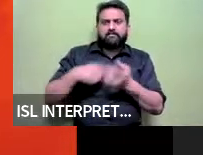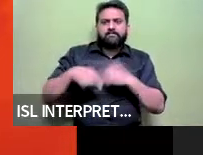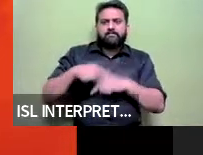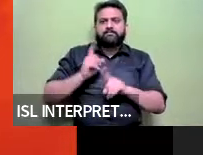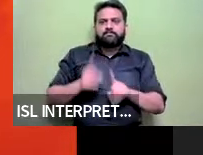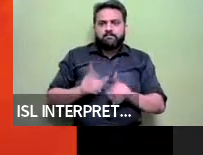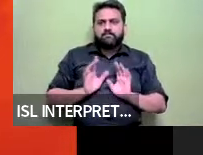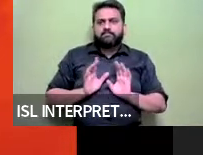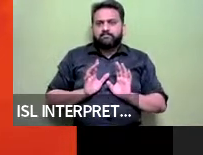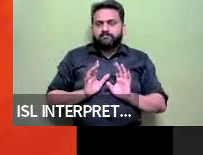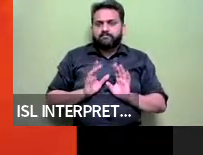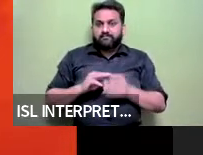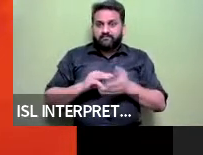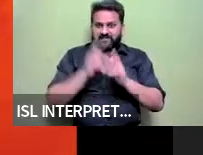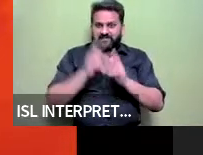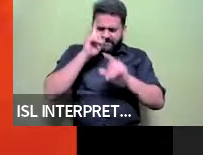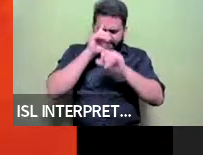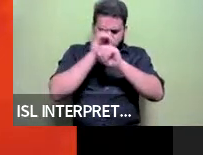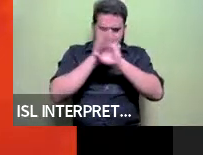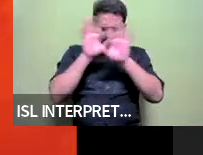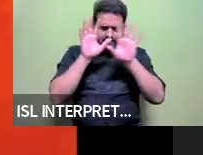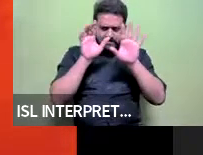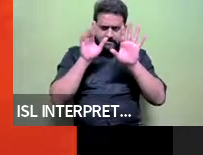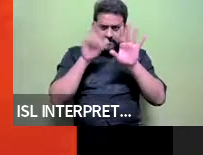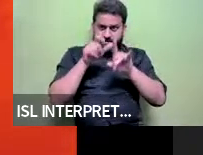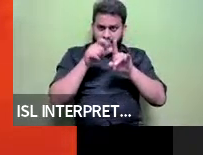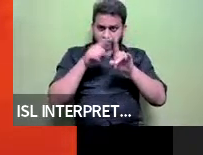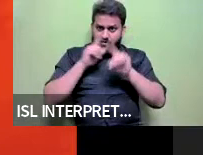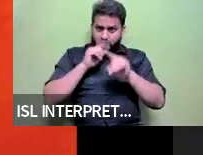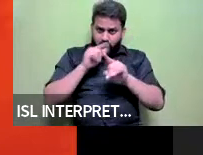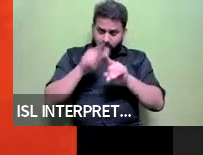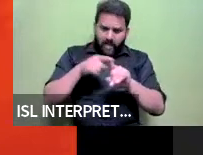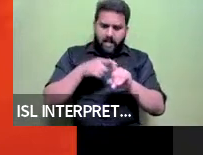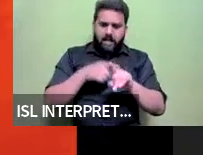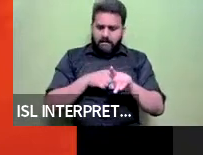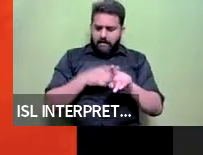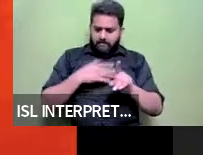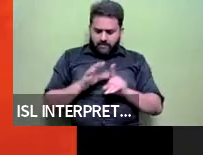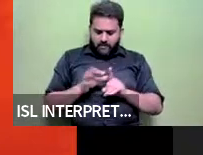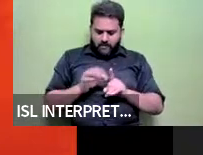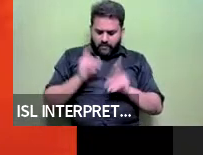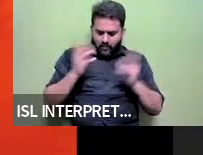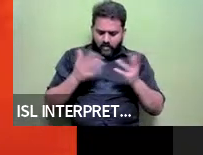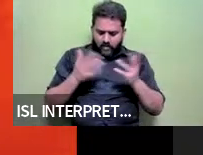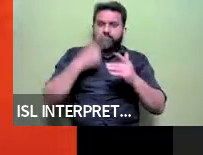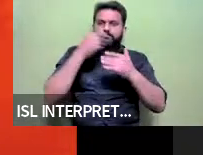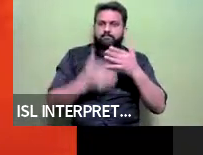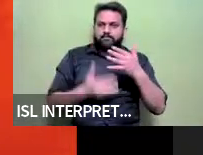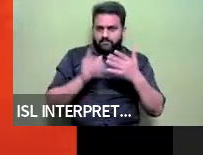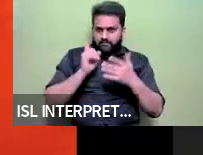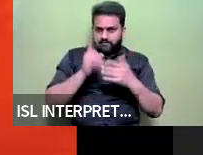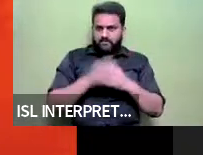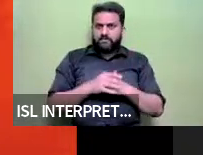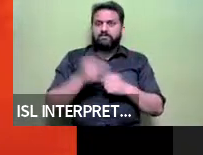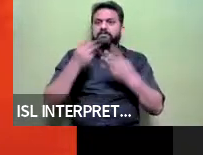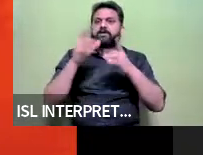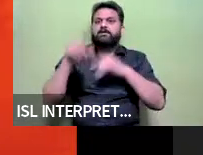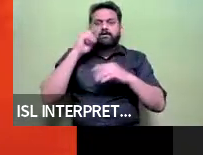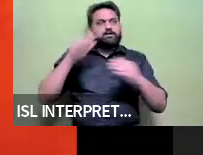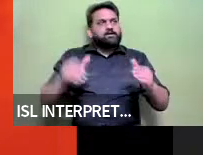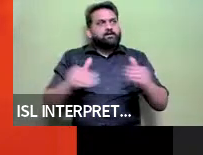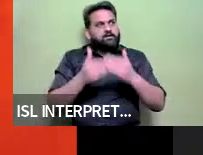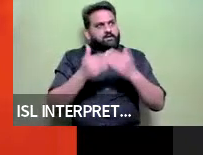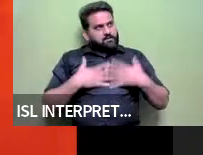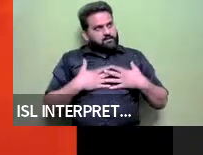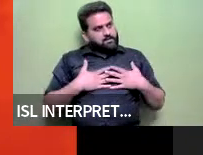kind of clear-minded in the people that, okay, this is what you should do that. Most of the time people introduce themselves